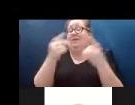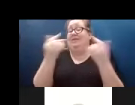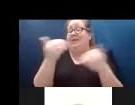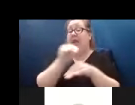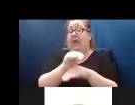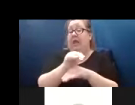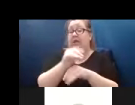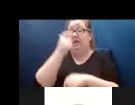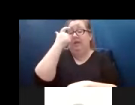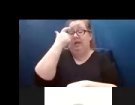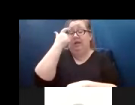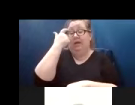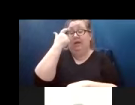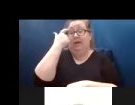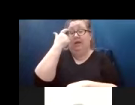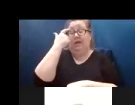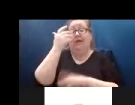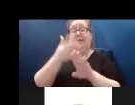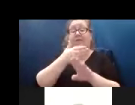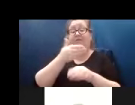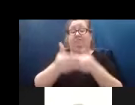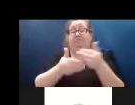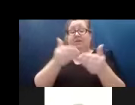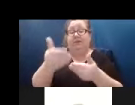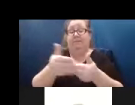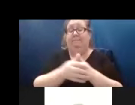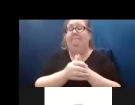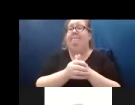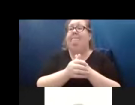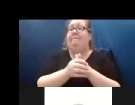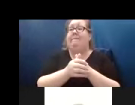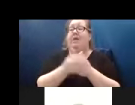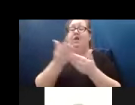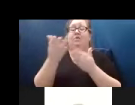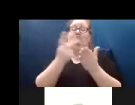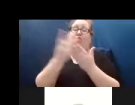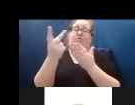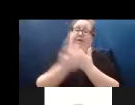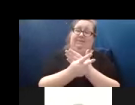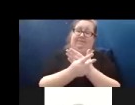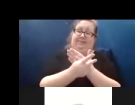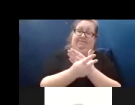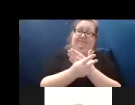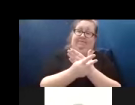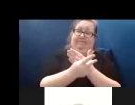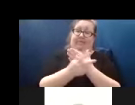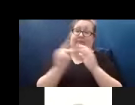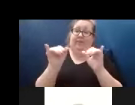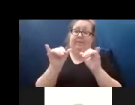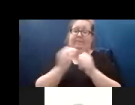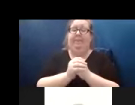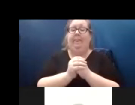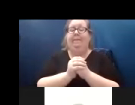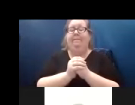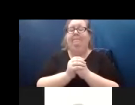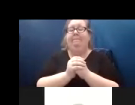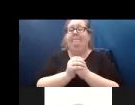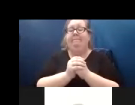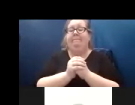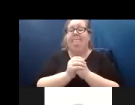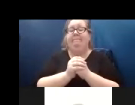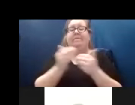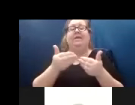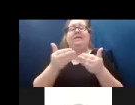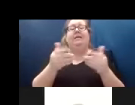before we get into next steps, are programs too. So next slide.